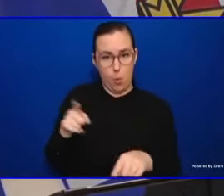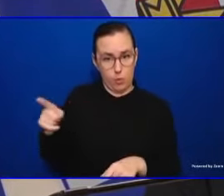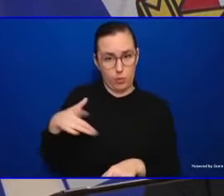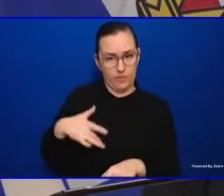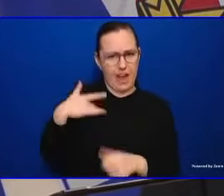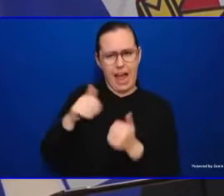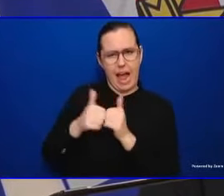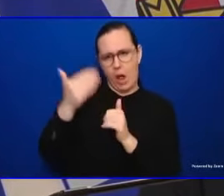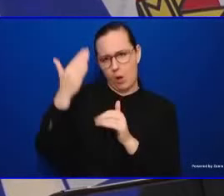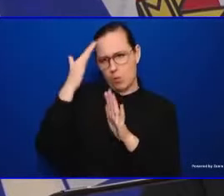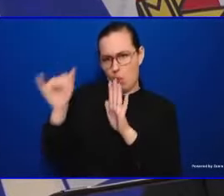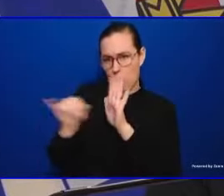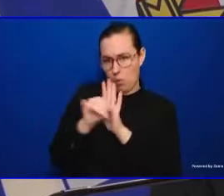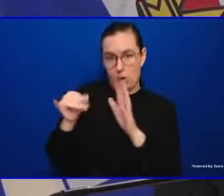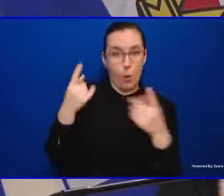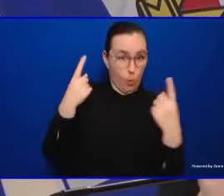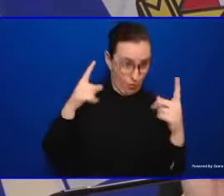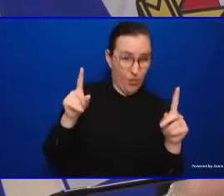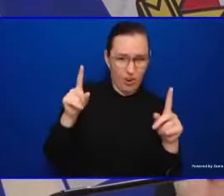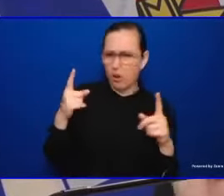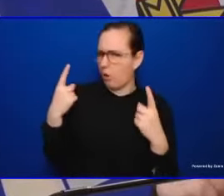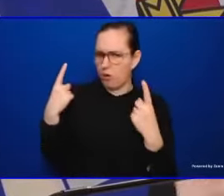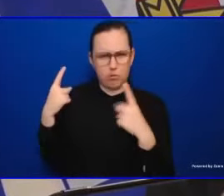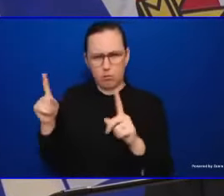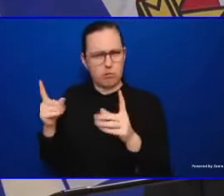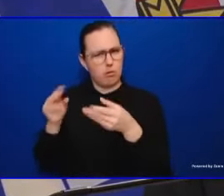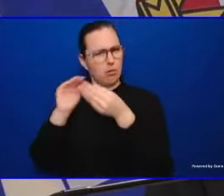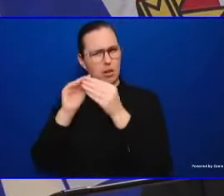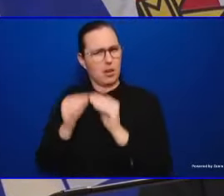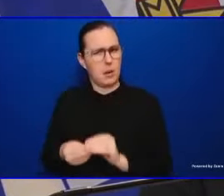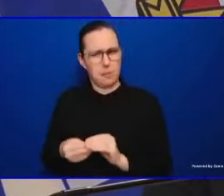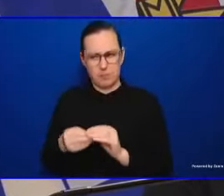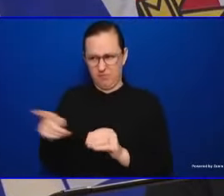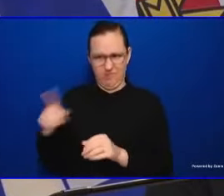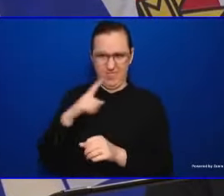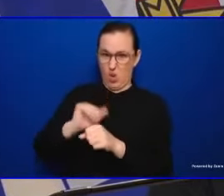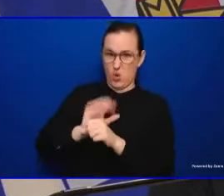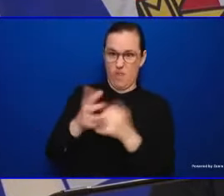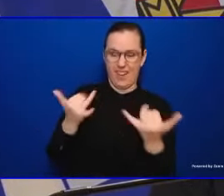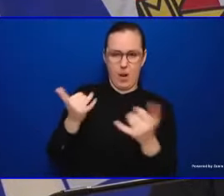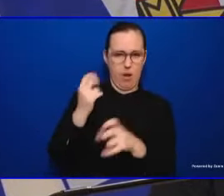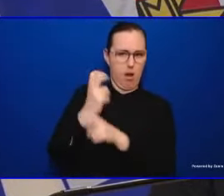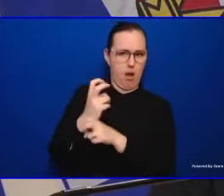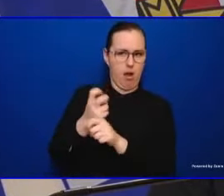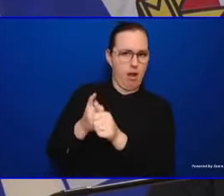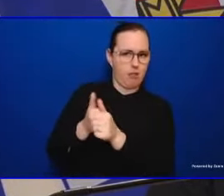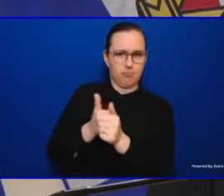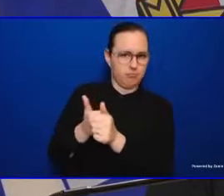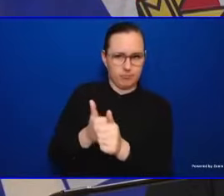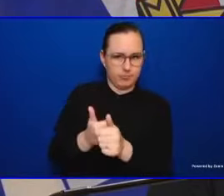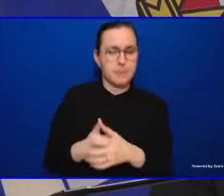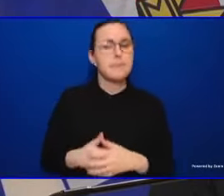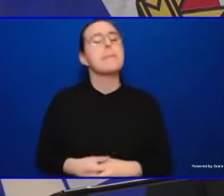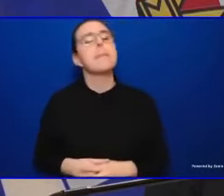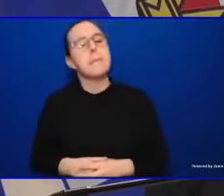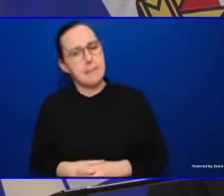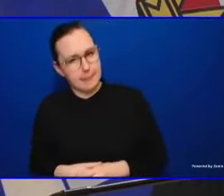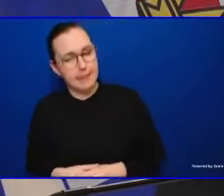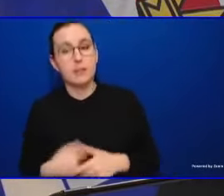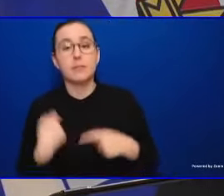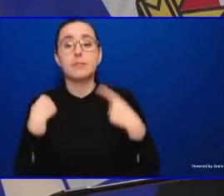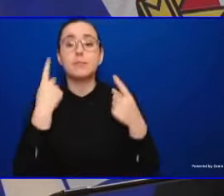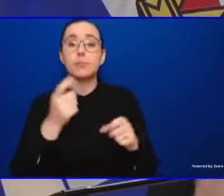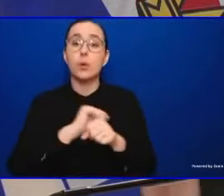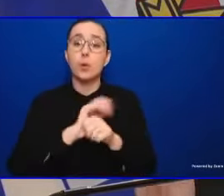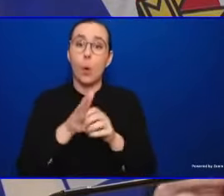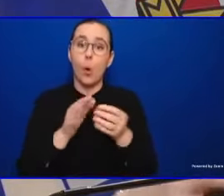count? Yeah, so case counts have only been one thing that we've, and to be honest, we've been trying to move away from the